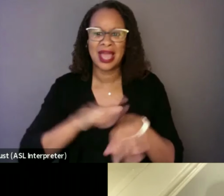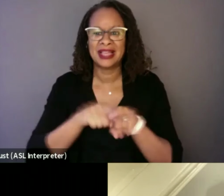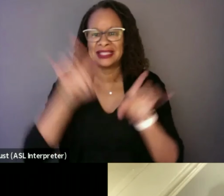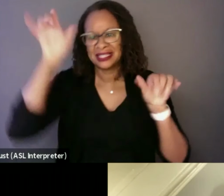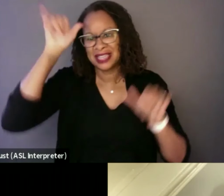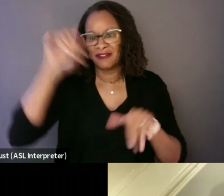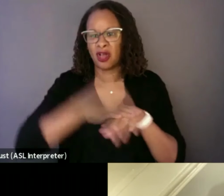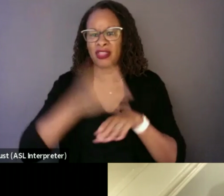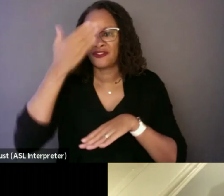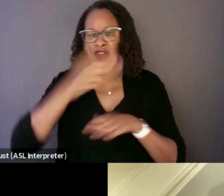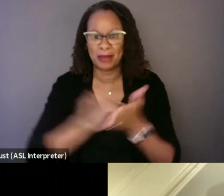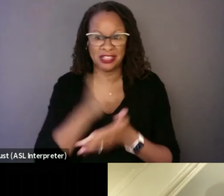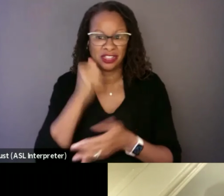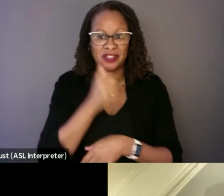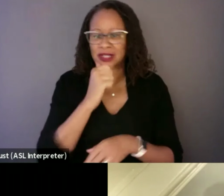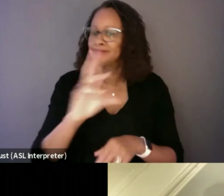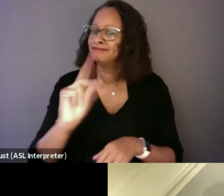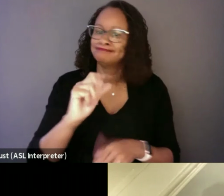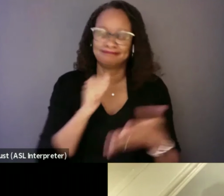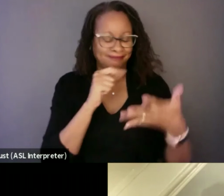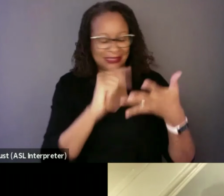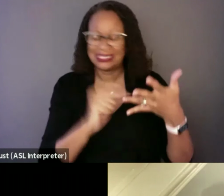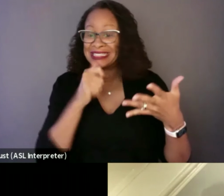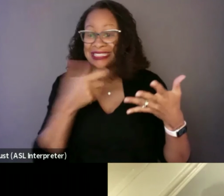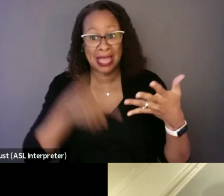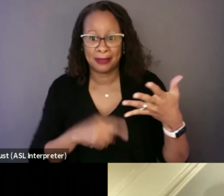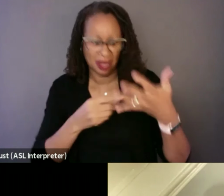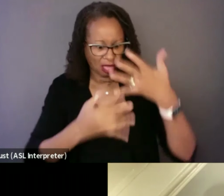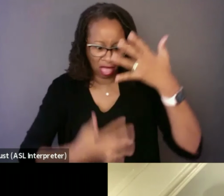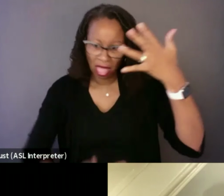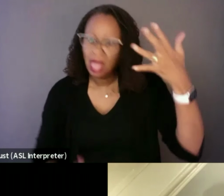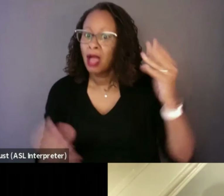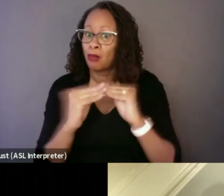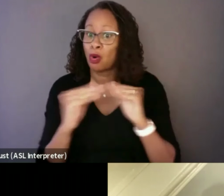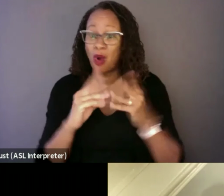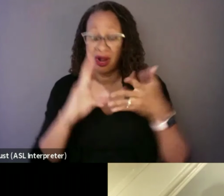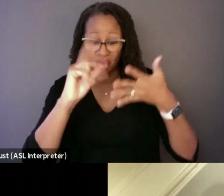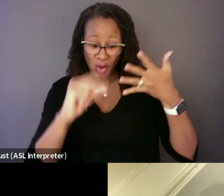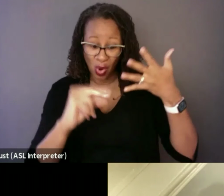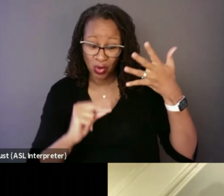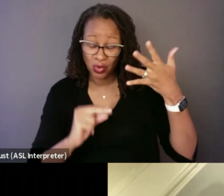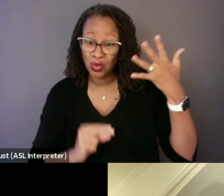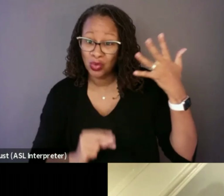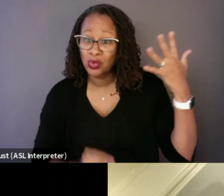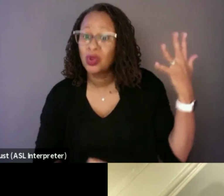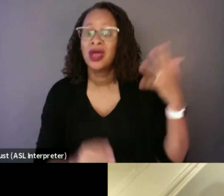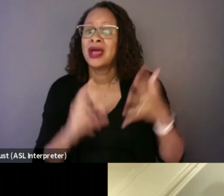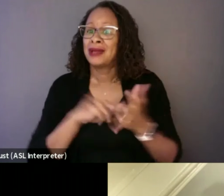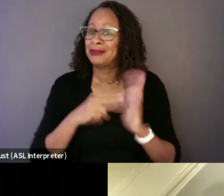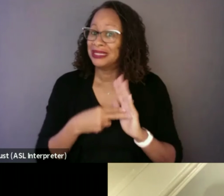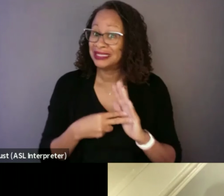I think if we had looked at these preconditions, the election shouldn't have taken place in the first place.